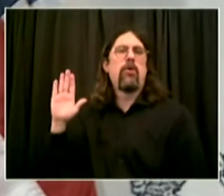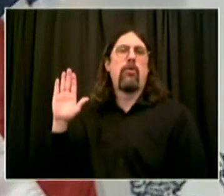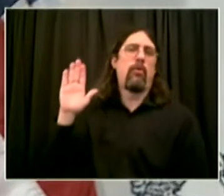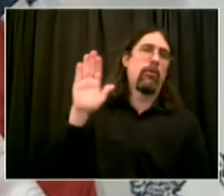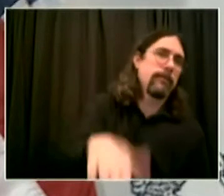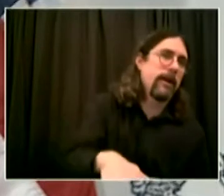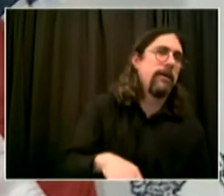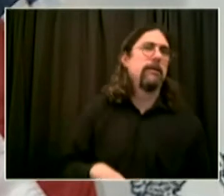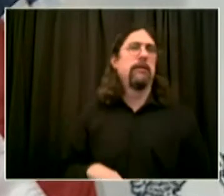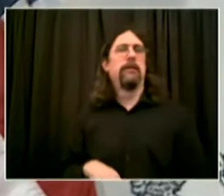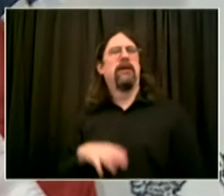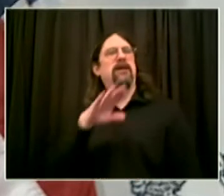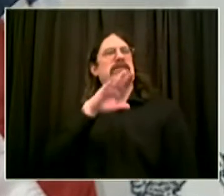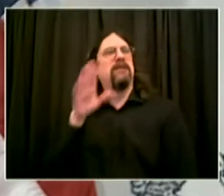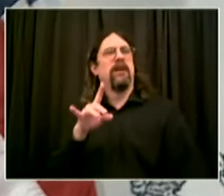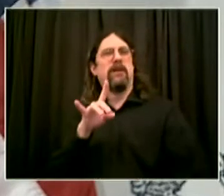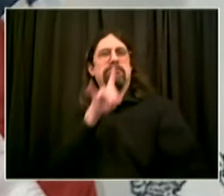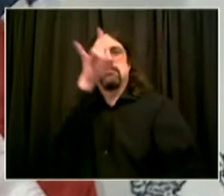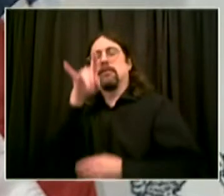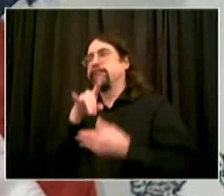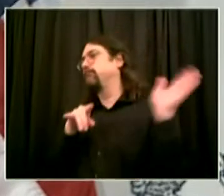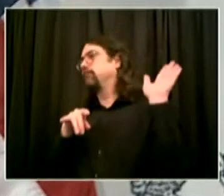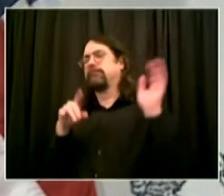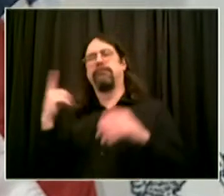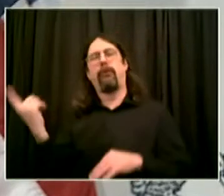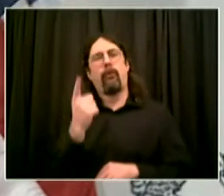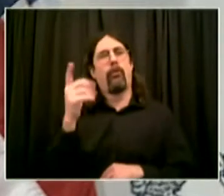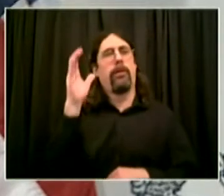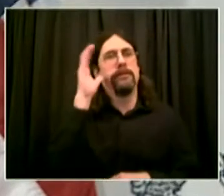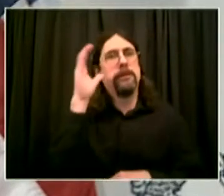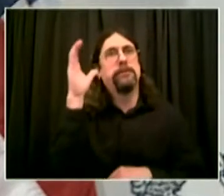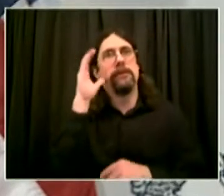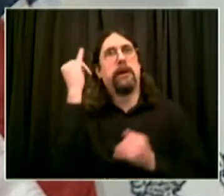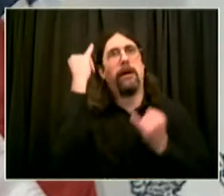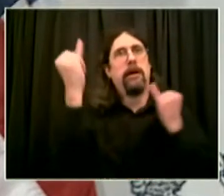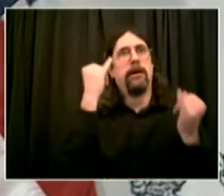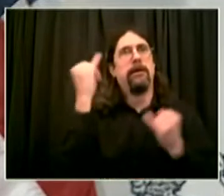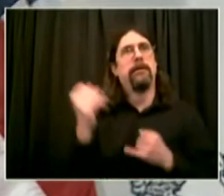his thoughts on this important reform, Police Commissioner Dermot Shea,